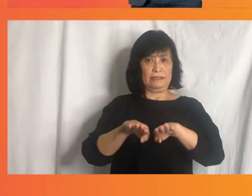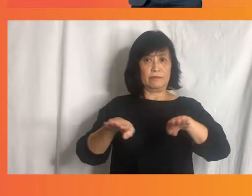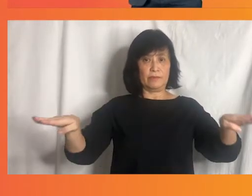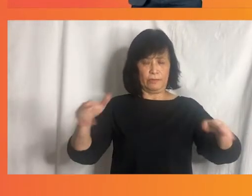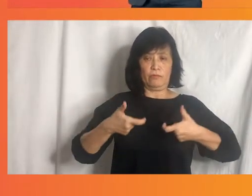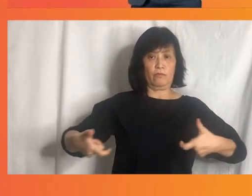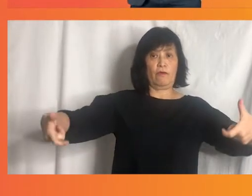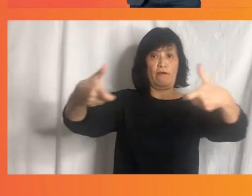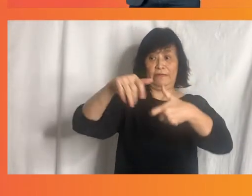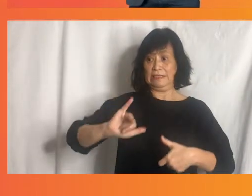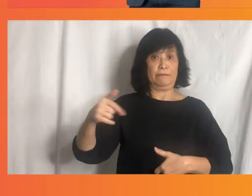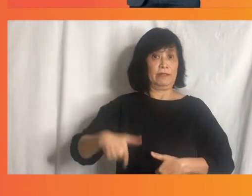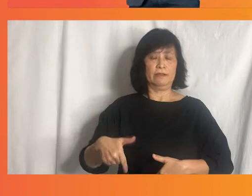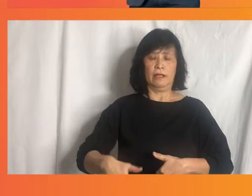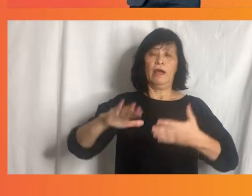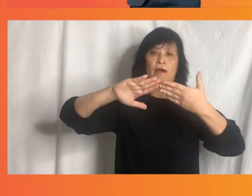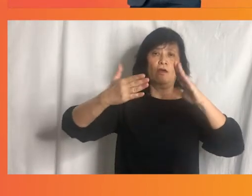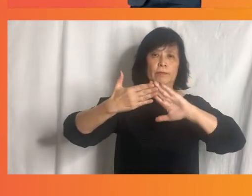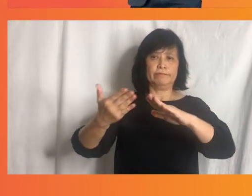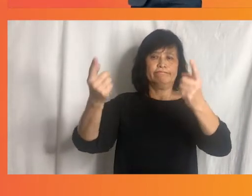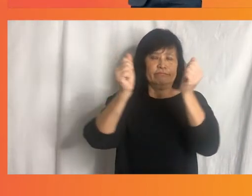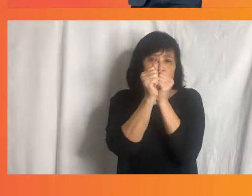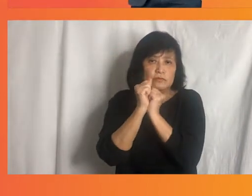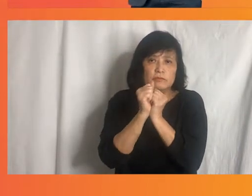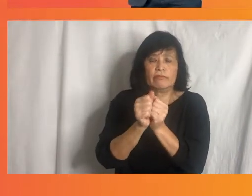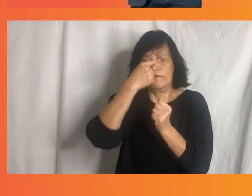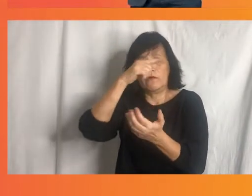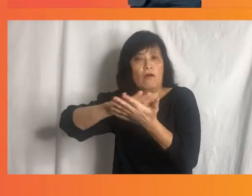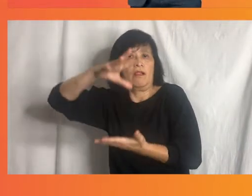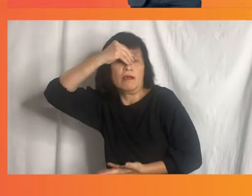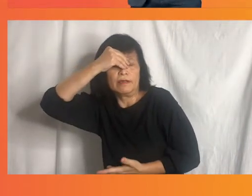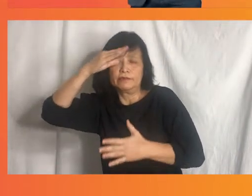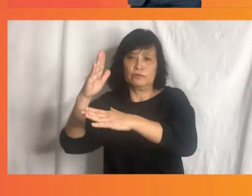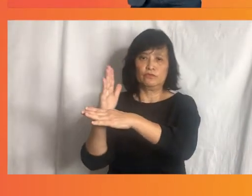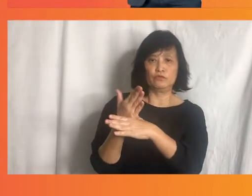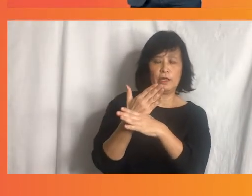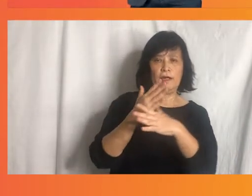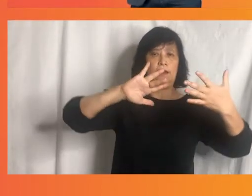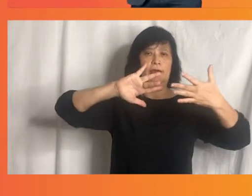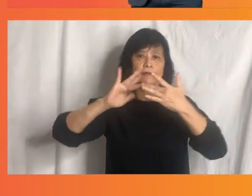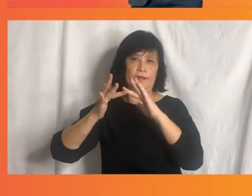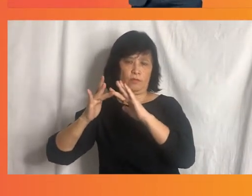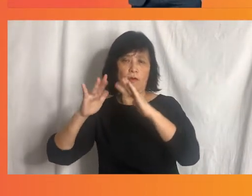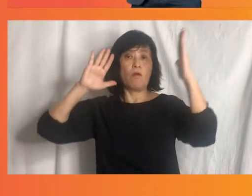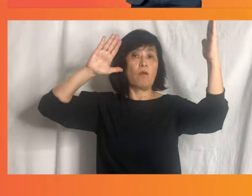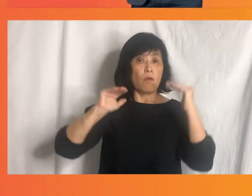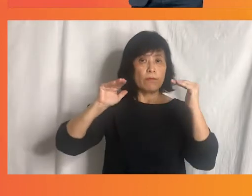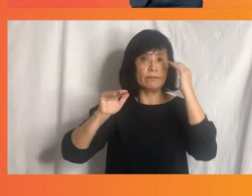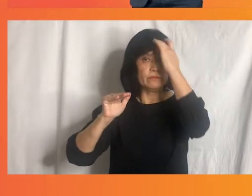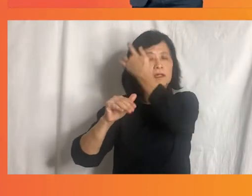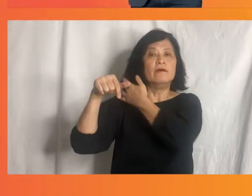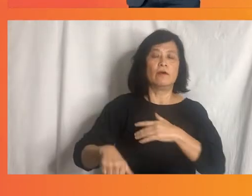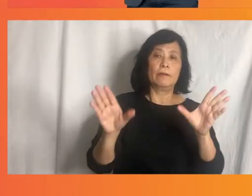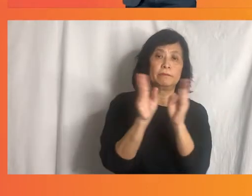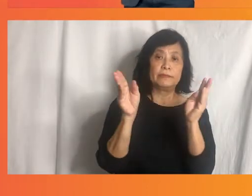is ideal, where the community actually comes together to learn, to share, and to network. And hopefully from this meeting like